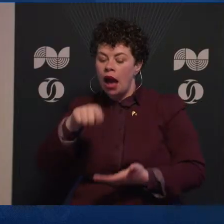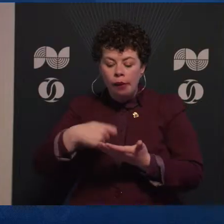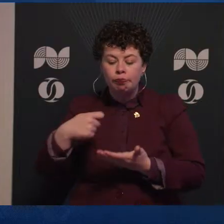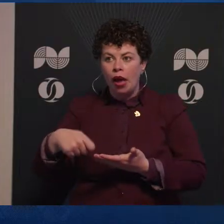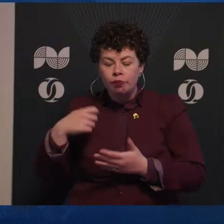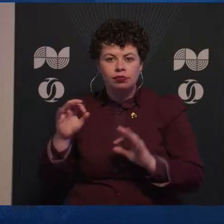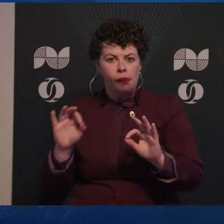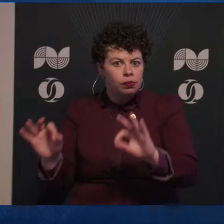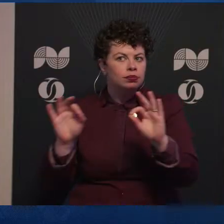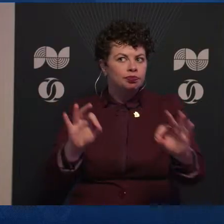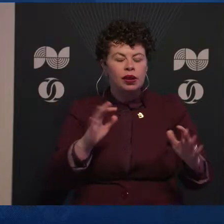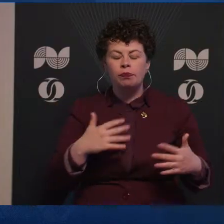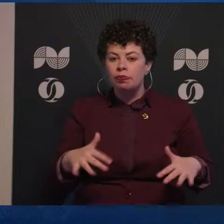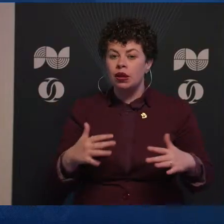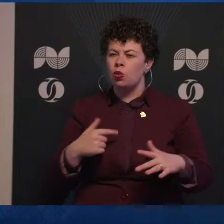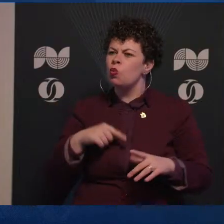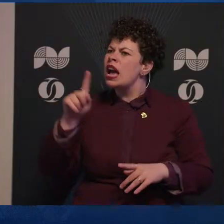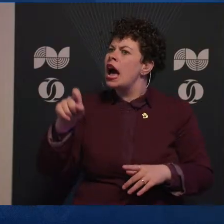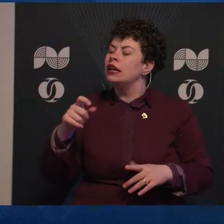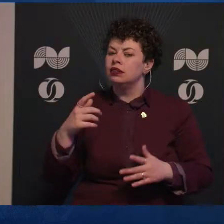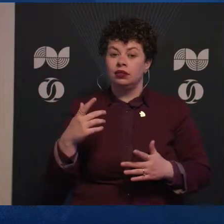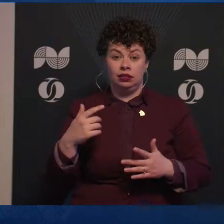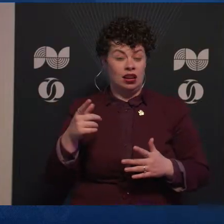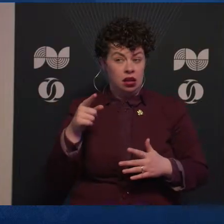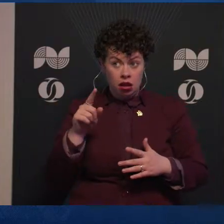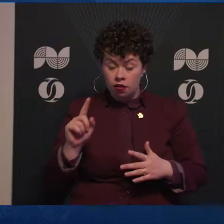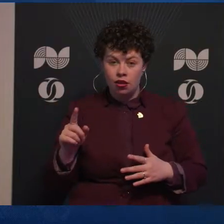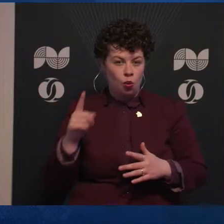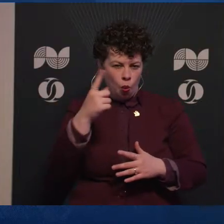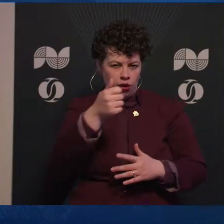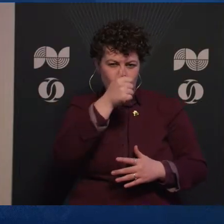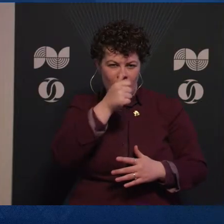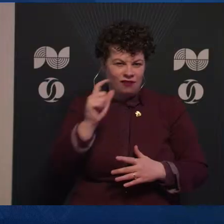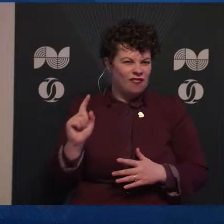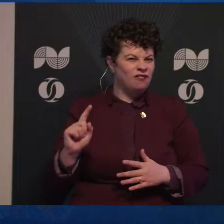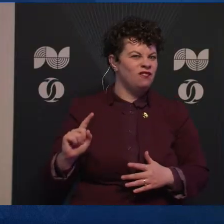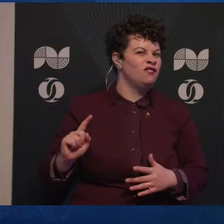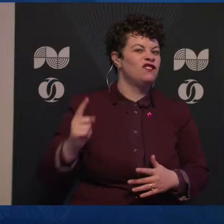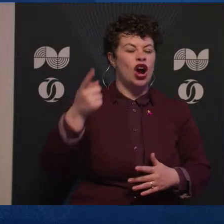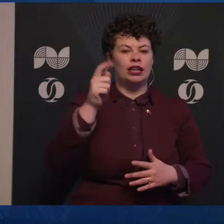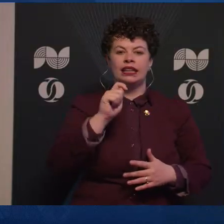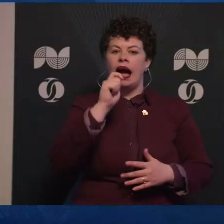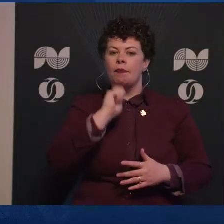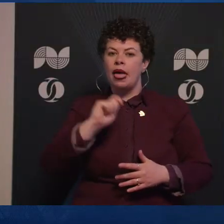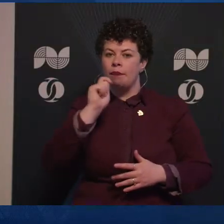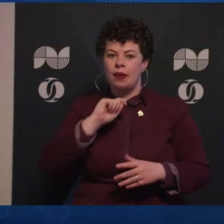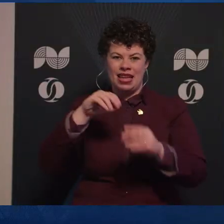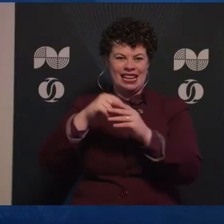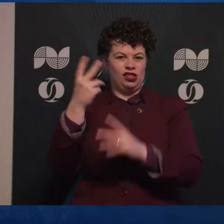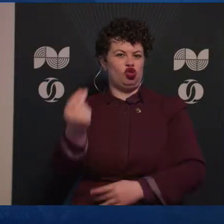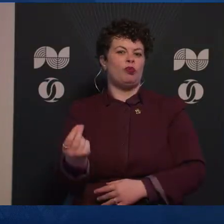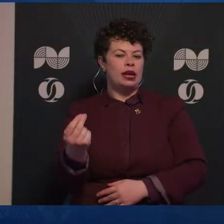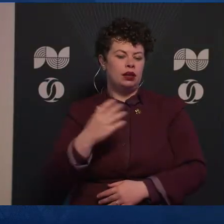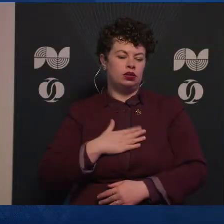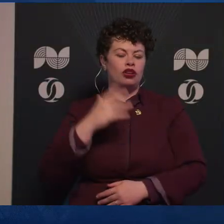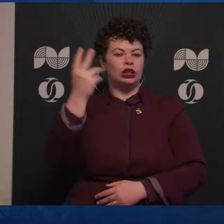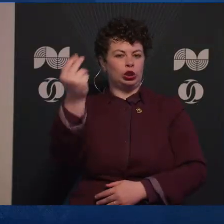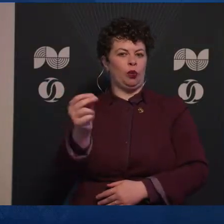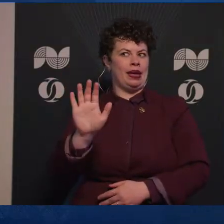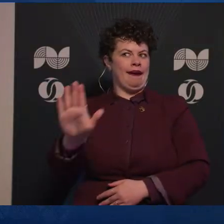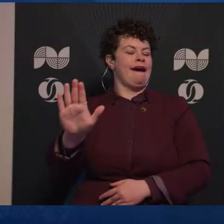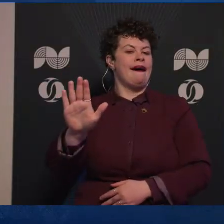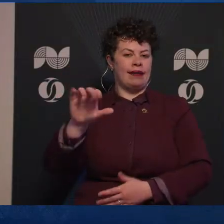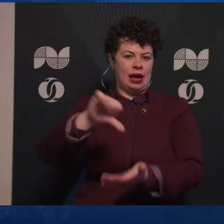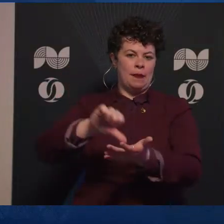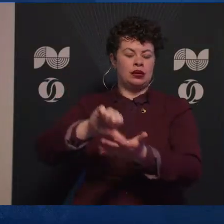we asked them, you know, and so these were one of the first private ice cream manufacturers that existed in Serbia, right? Everything else was,